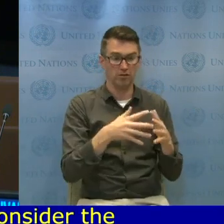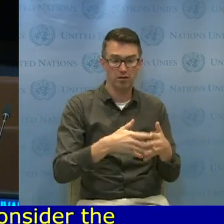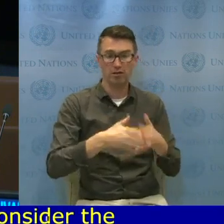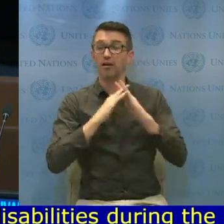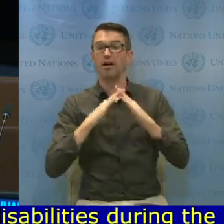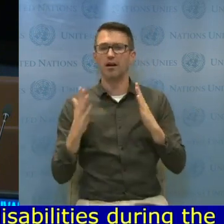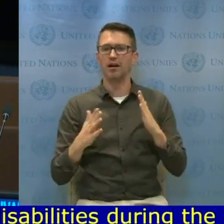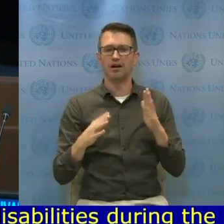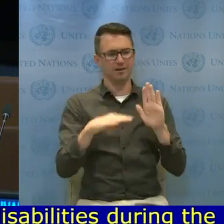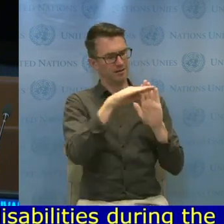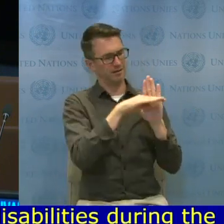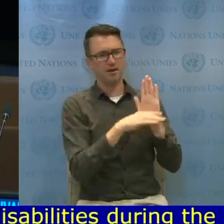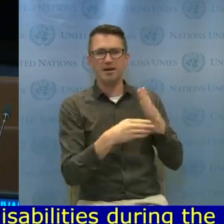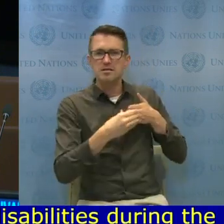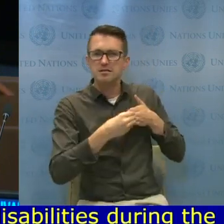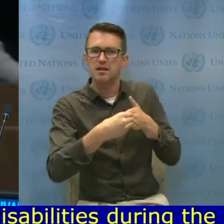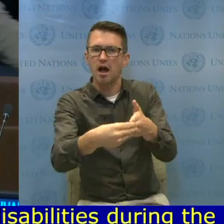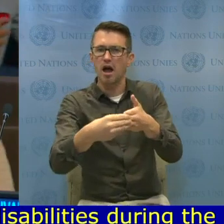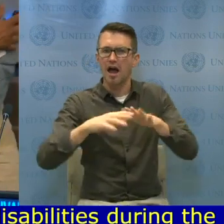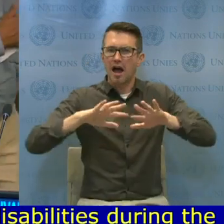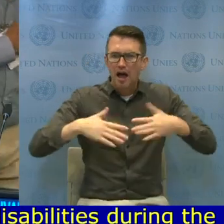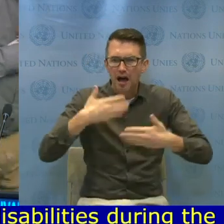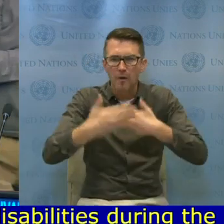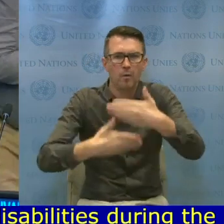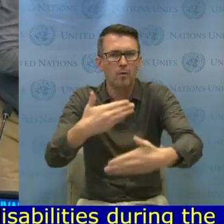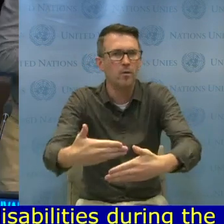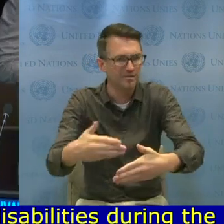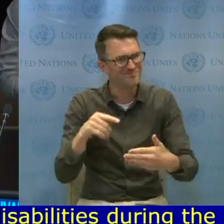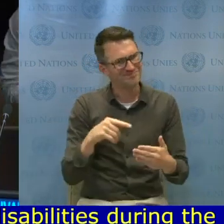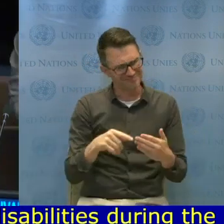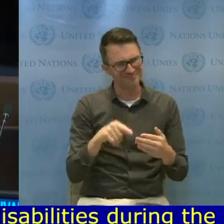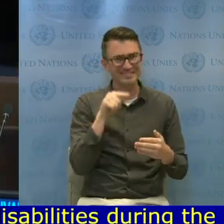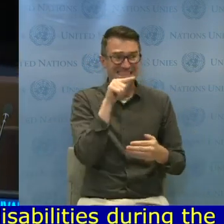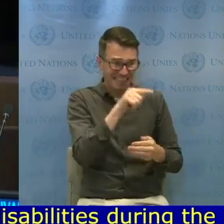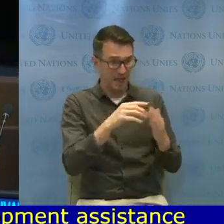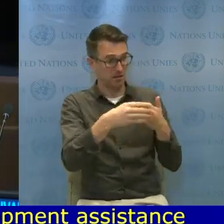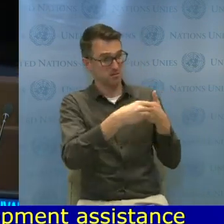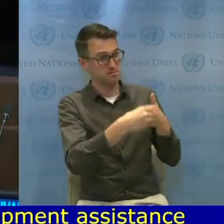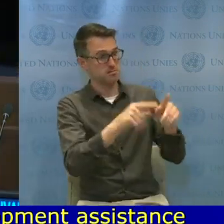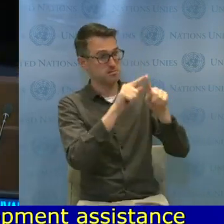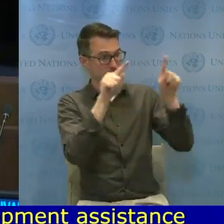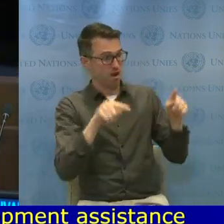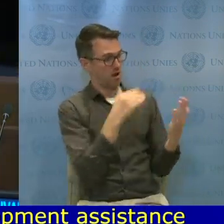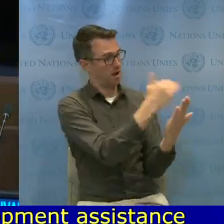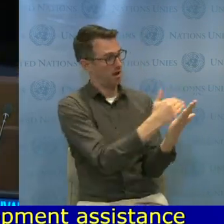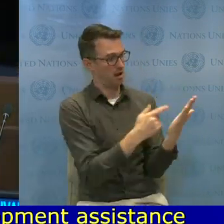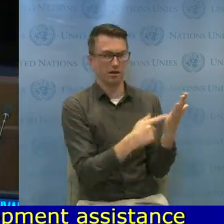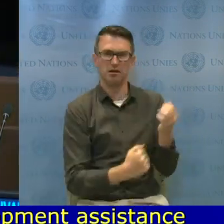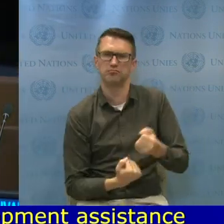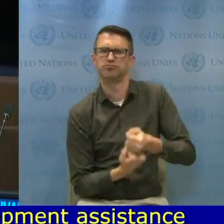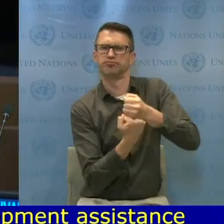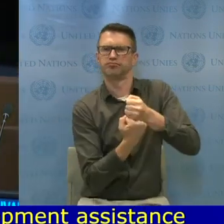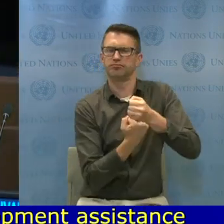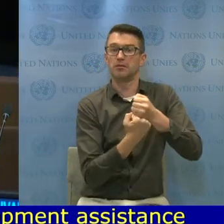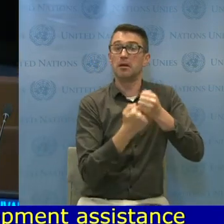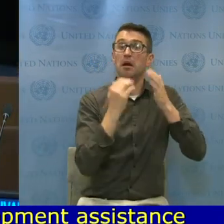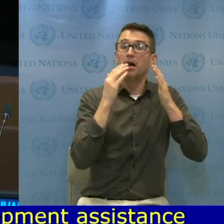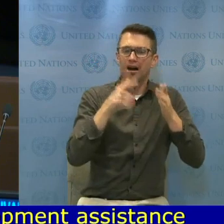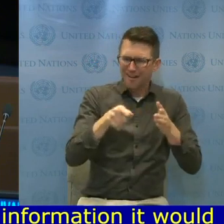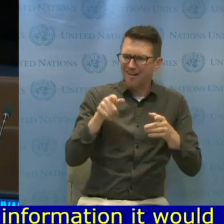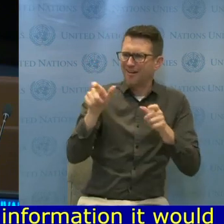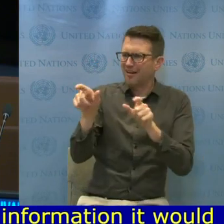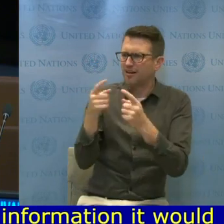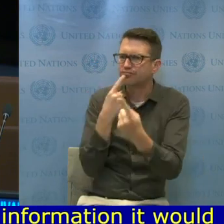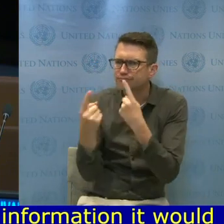would also be useful to know to date how many UN country teams have actually consulted persons with disabilities and their